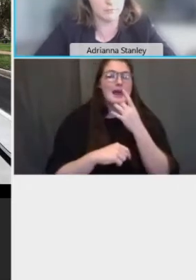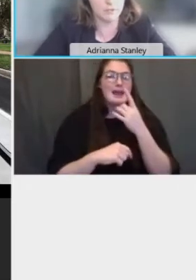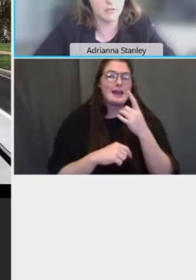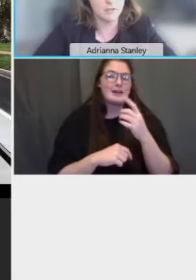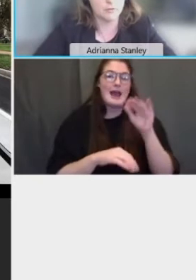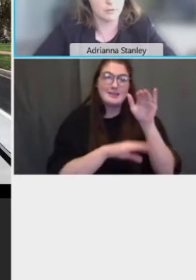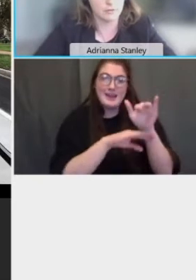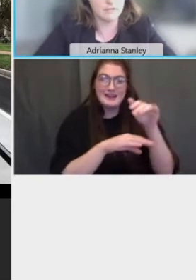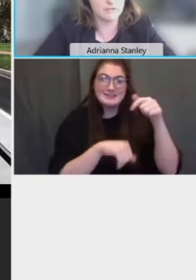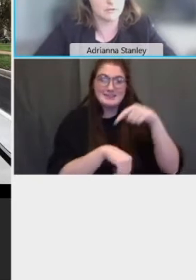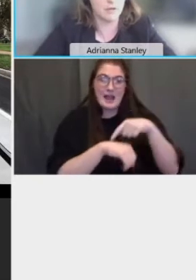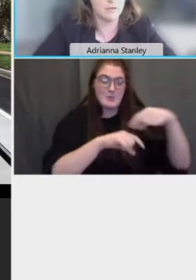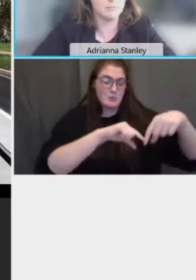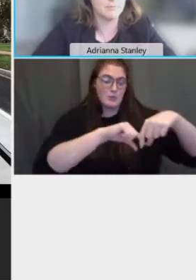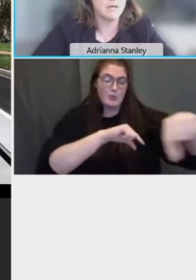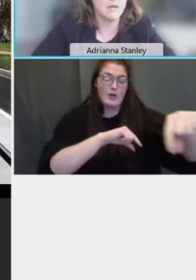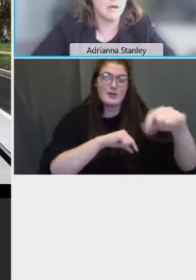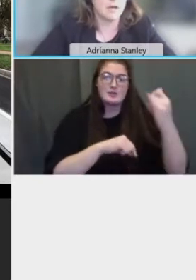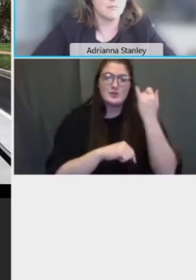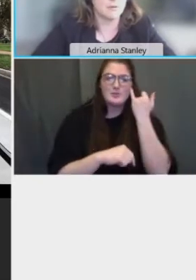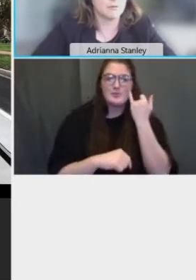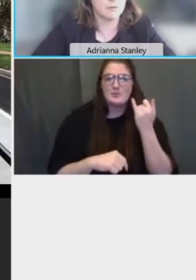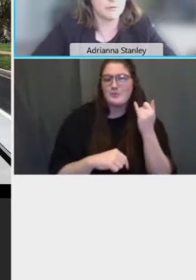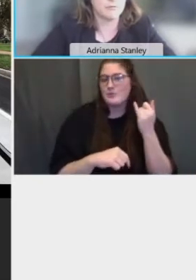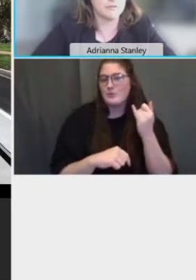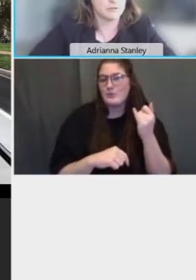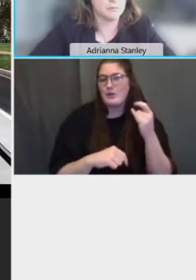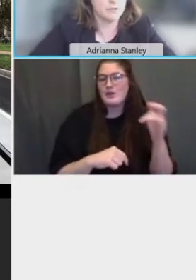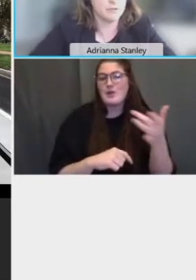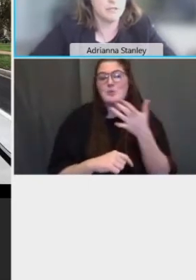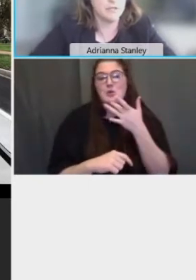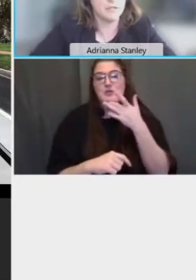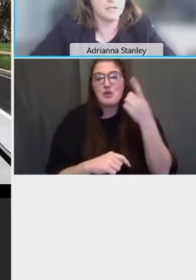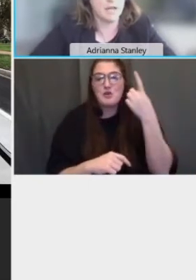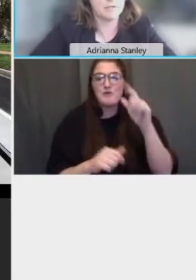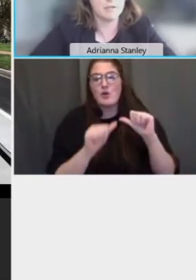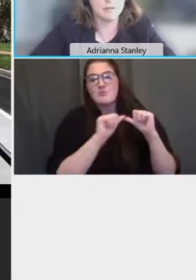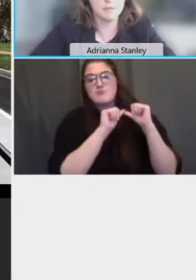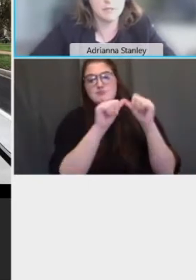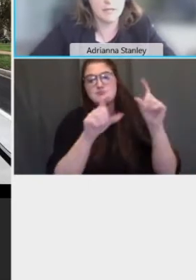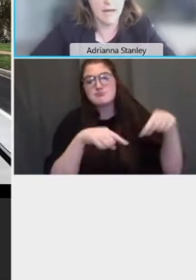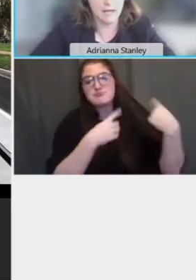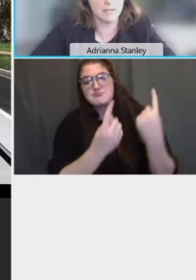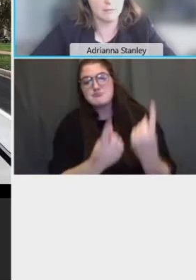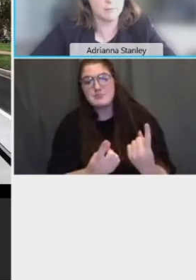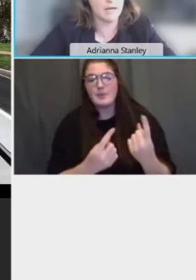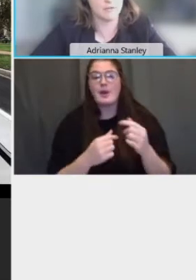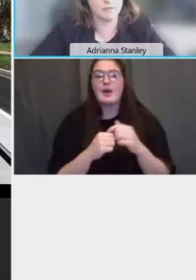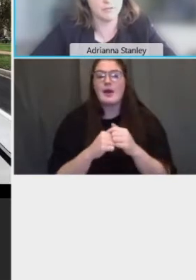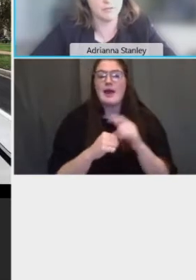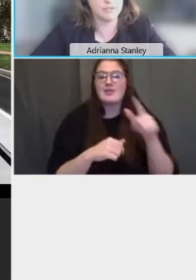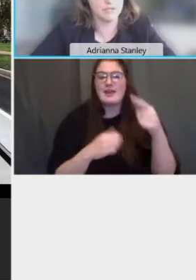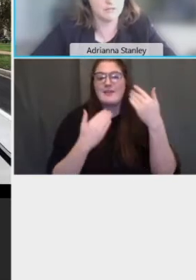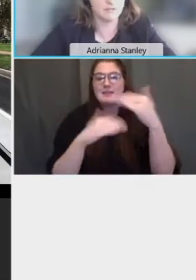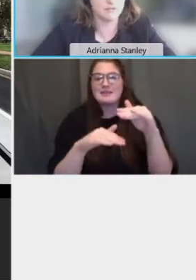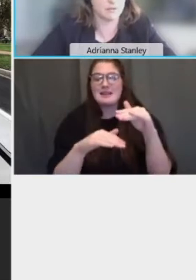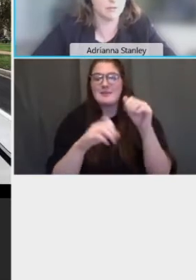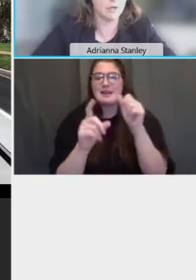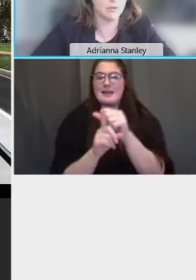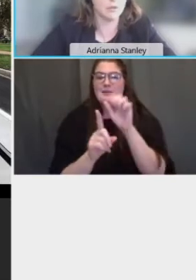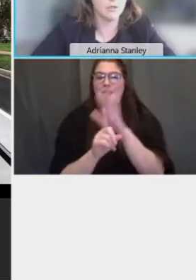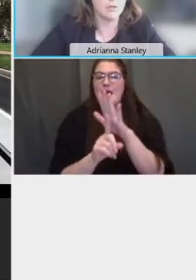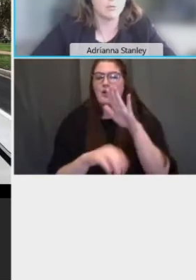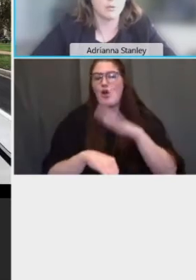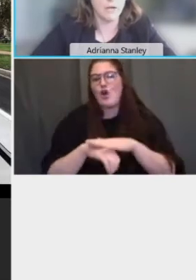when your lights are on them. They're preferred for durability, and they have that limited impact on the view shed since